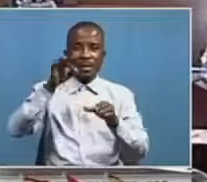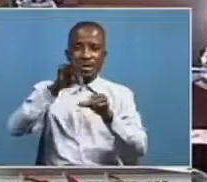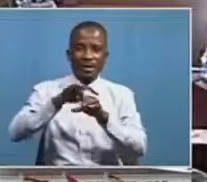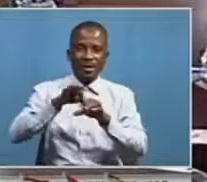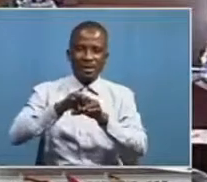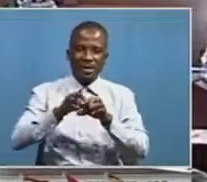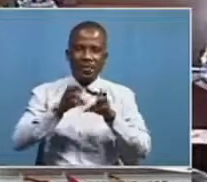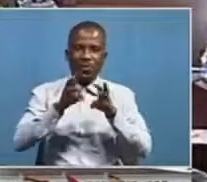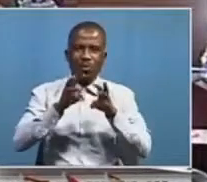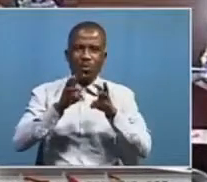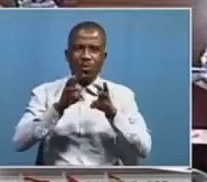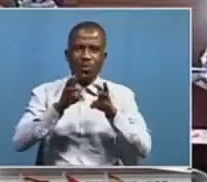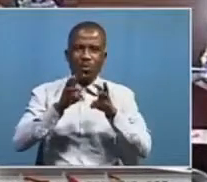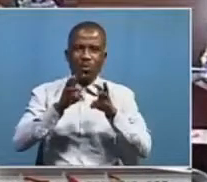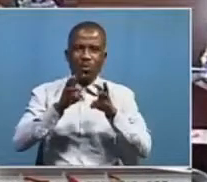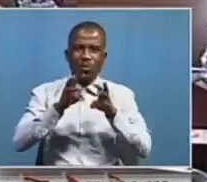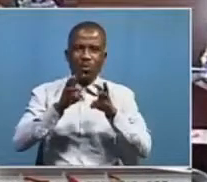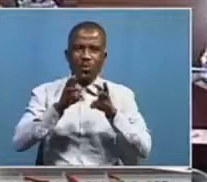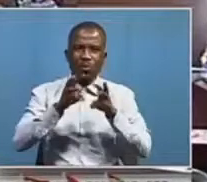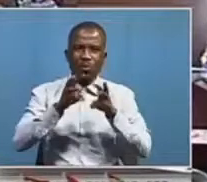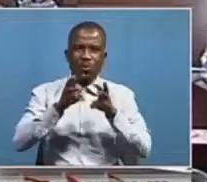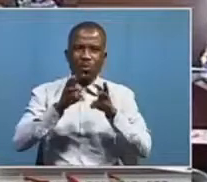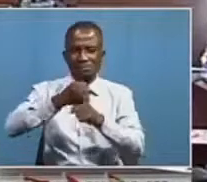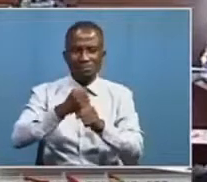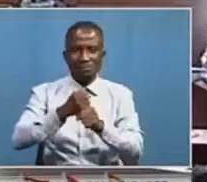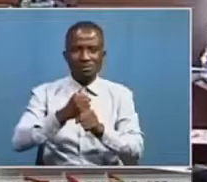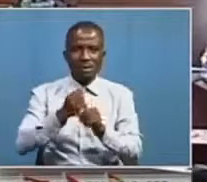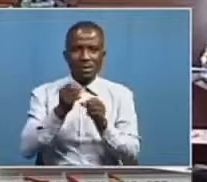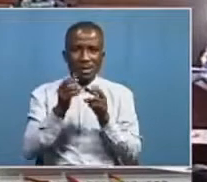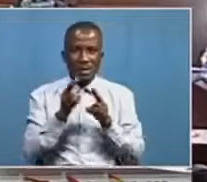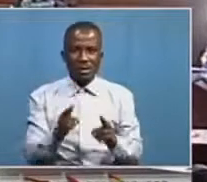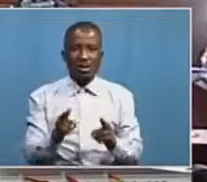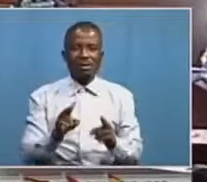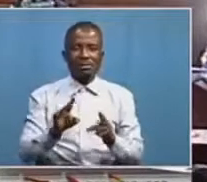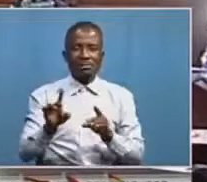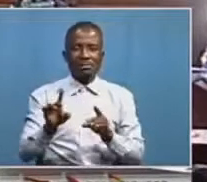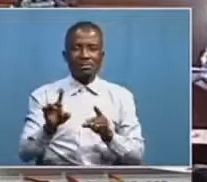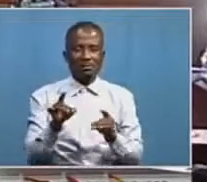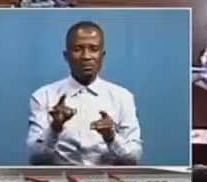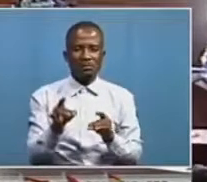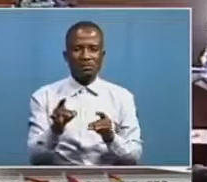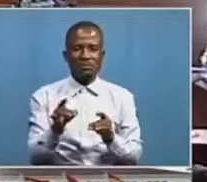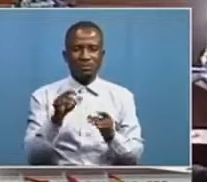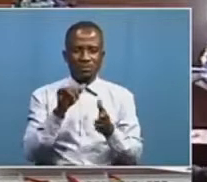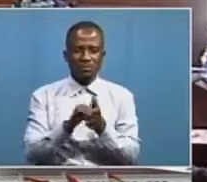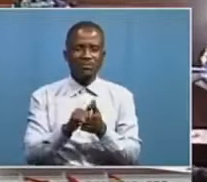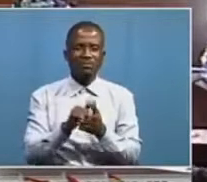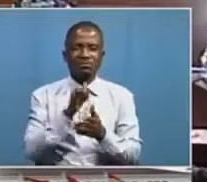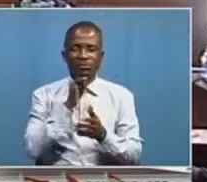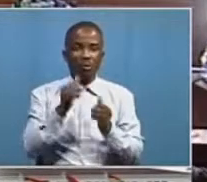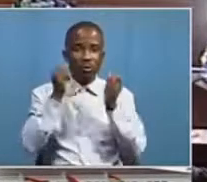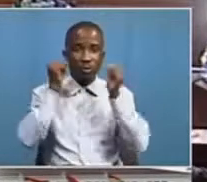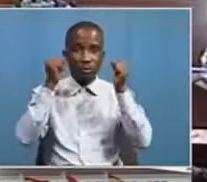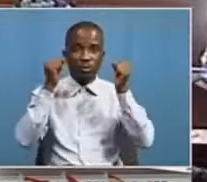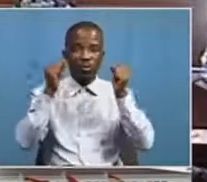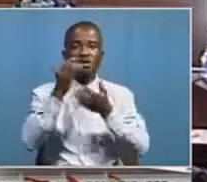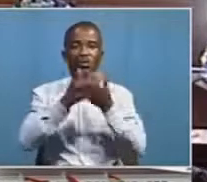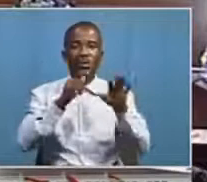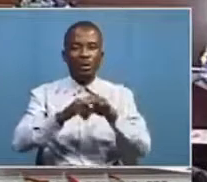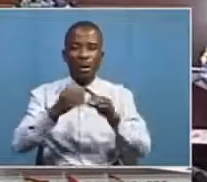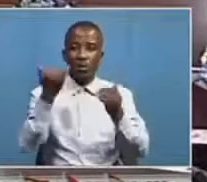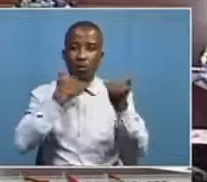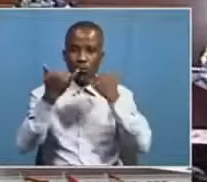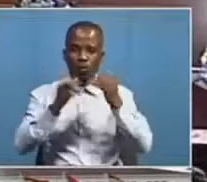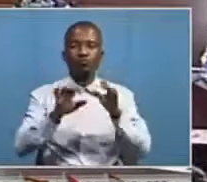systems designed and run by fallible human beings. Thus, it is not surprising that mistakes, errors, or